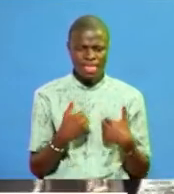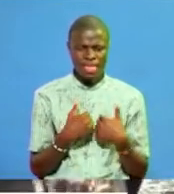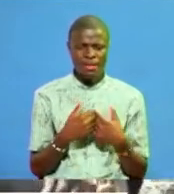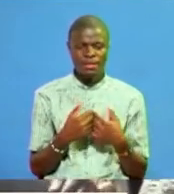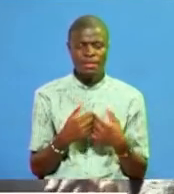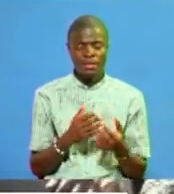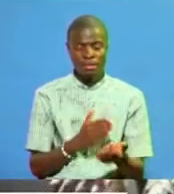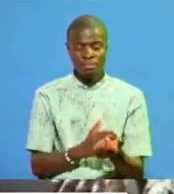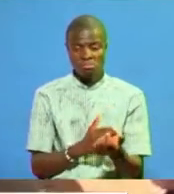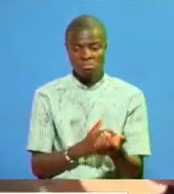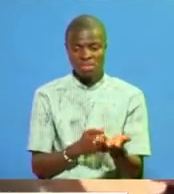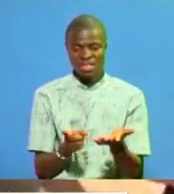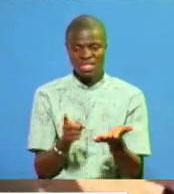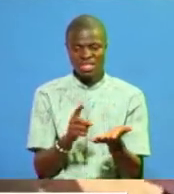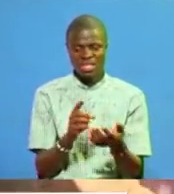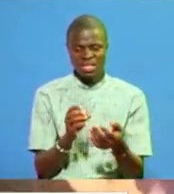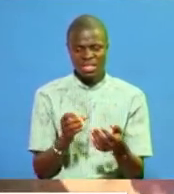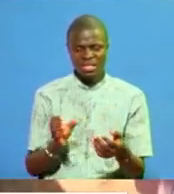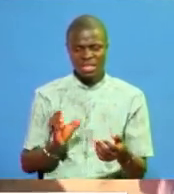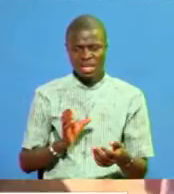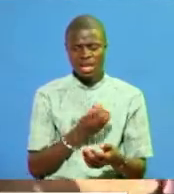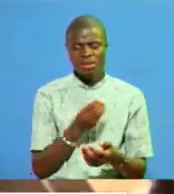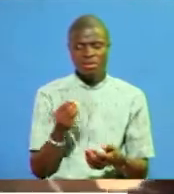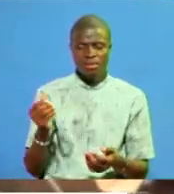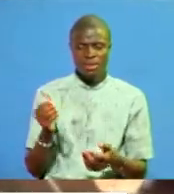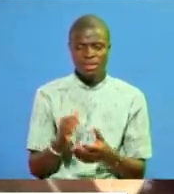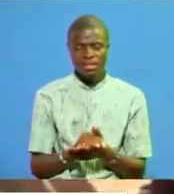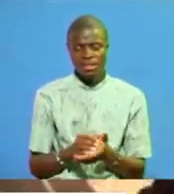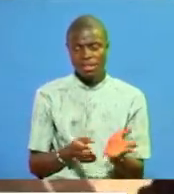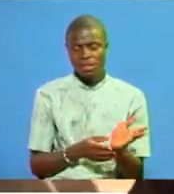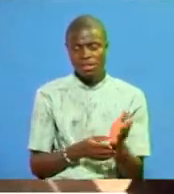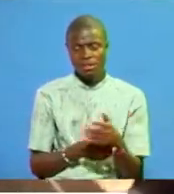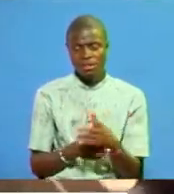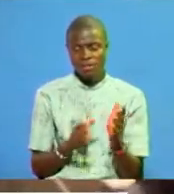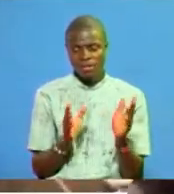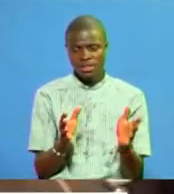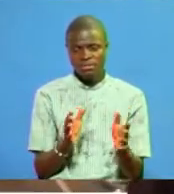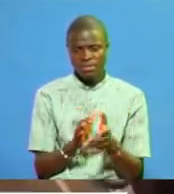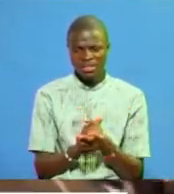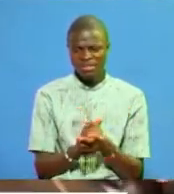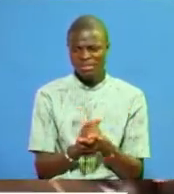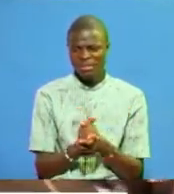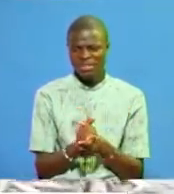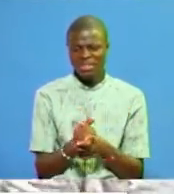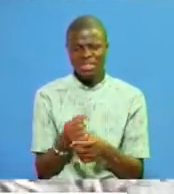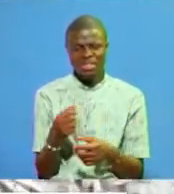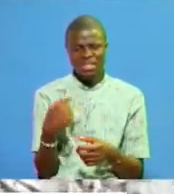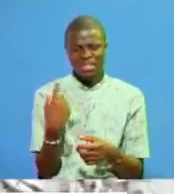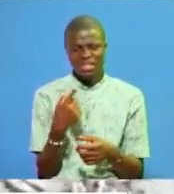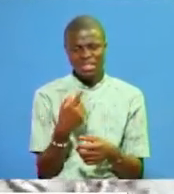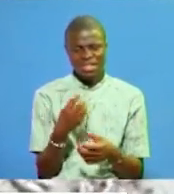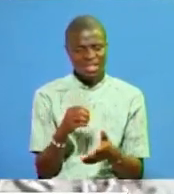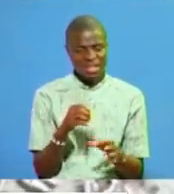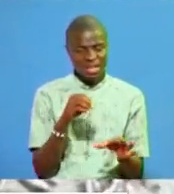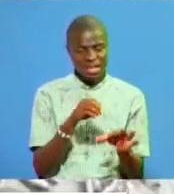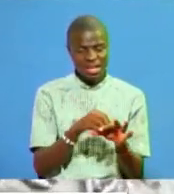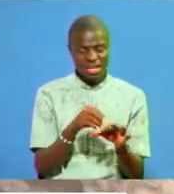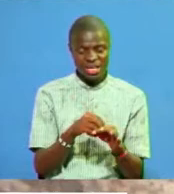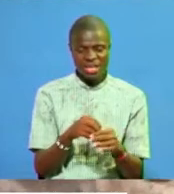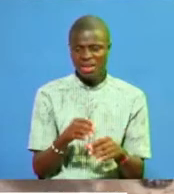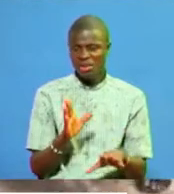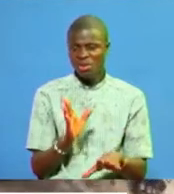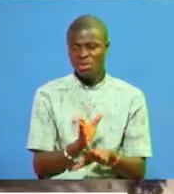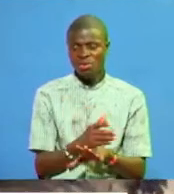While applauding the county government, the fish traders expressed their pride for their leaders, citing that they elected the right leaders to lead